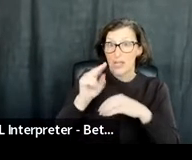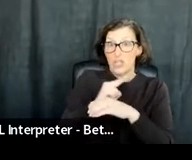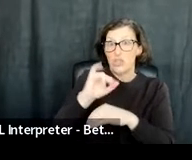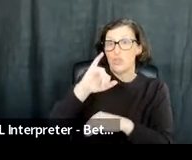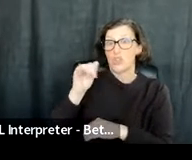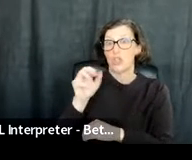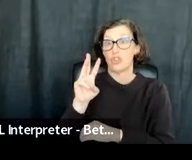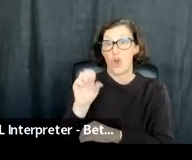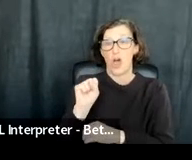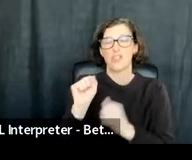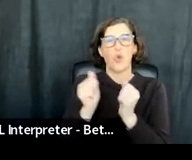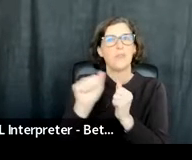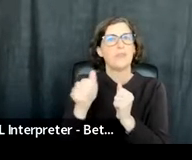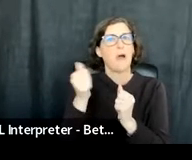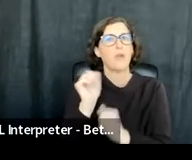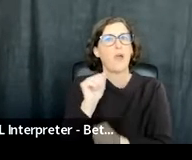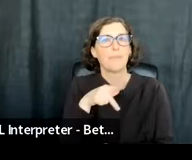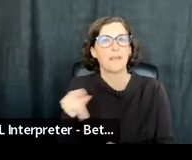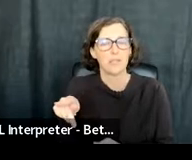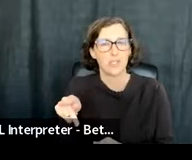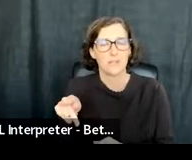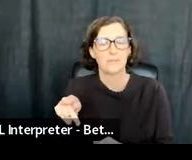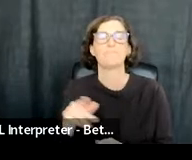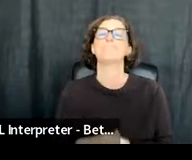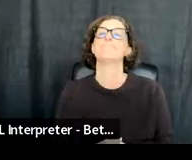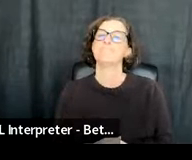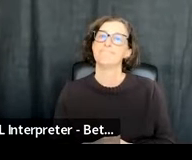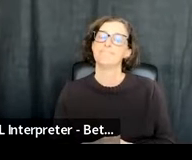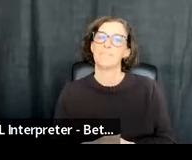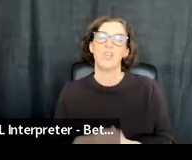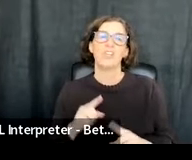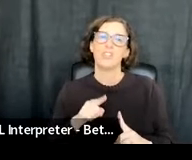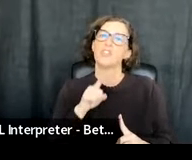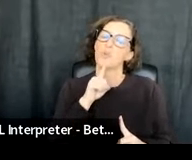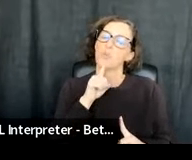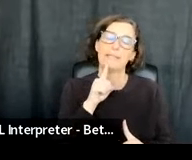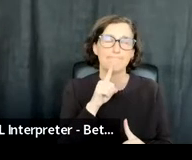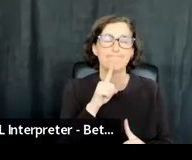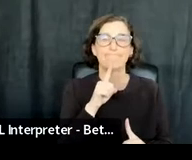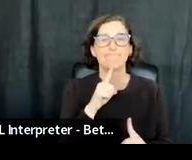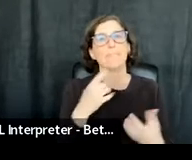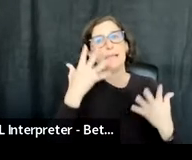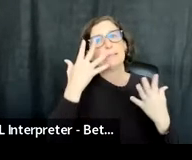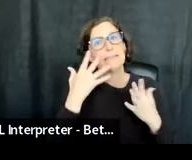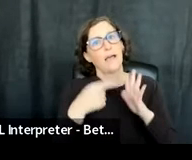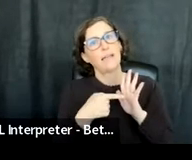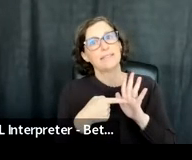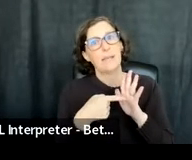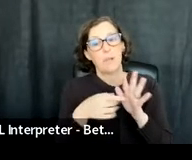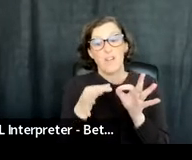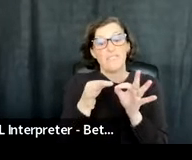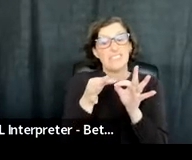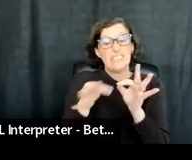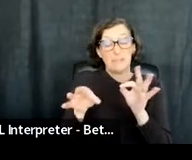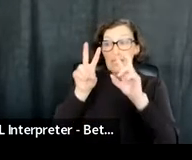applications. So this was just such a tragic example of a very simple assessment had